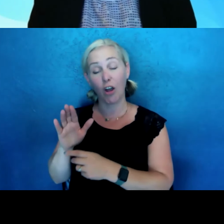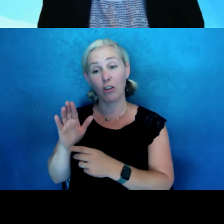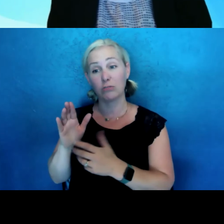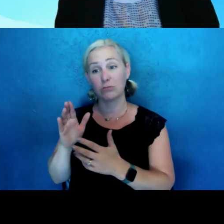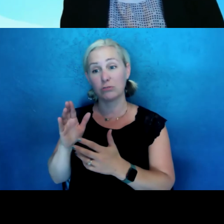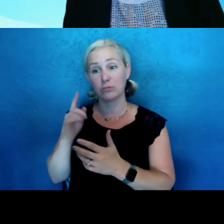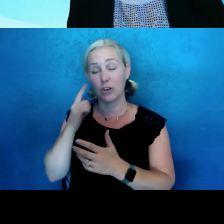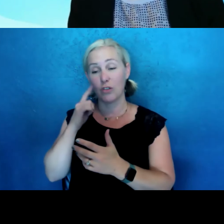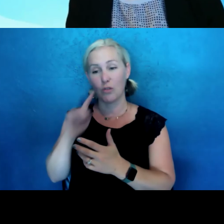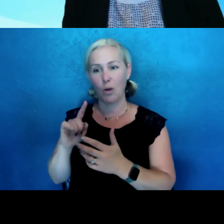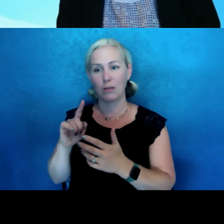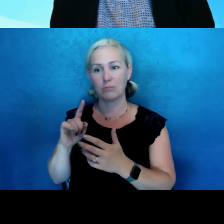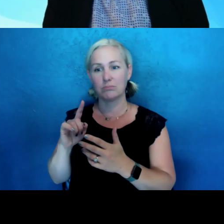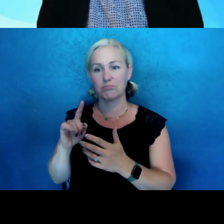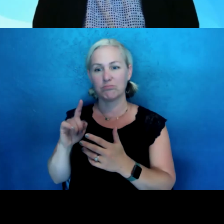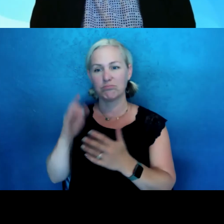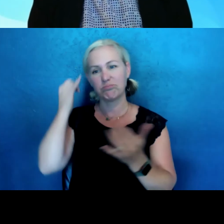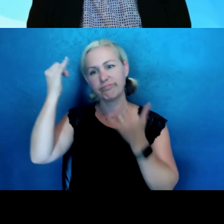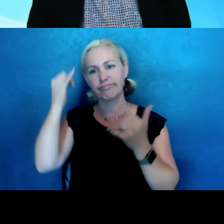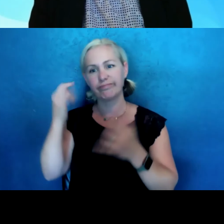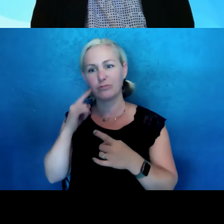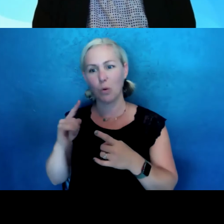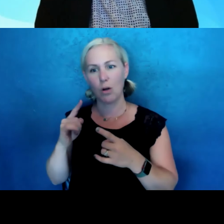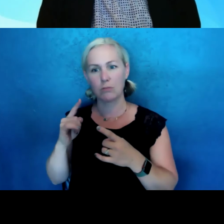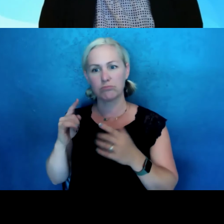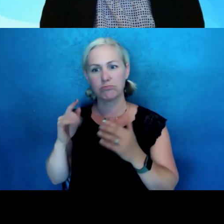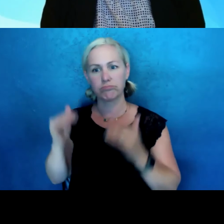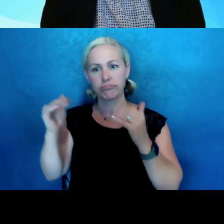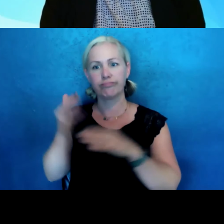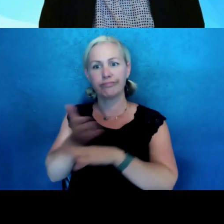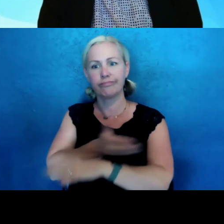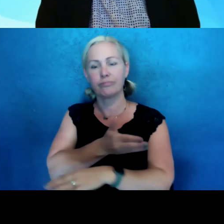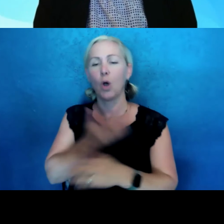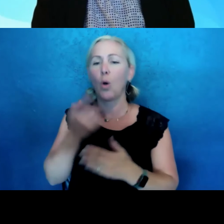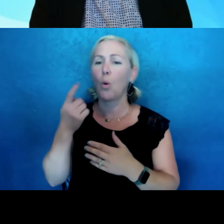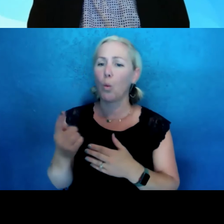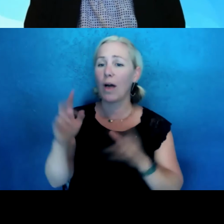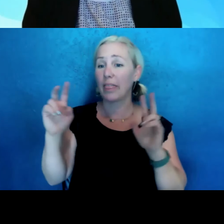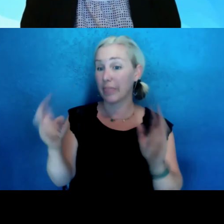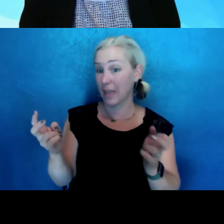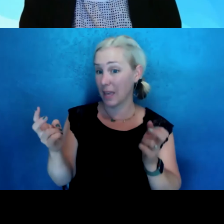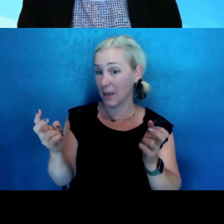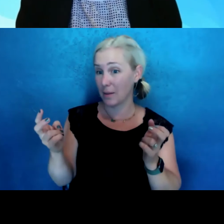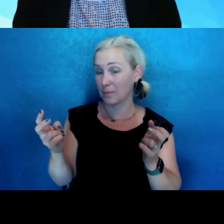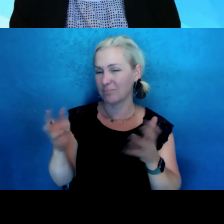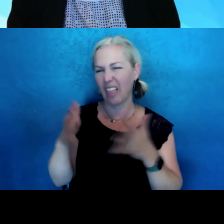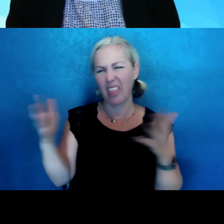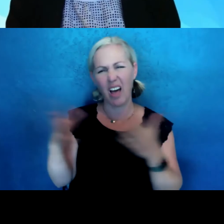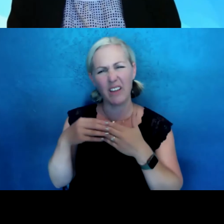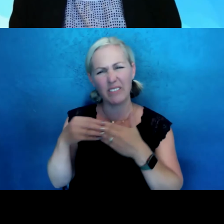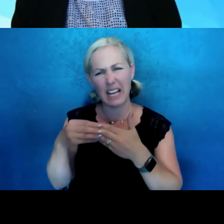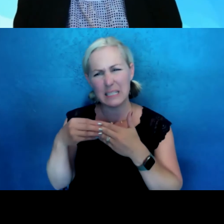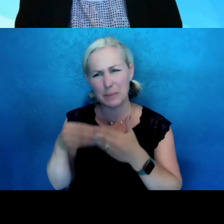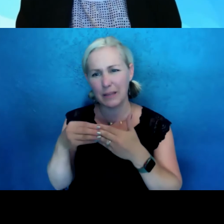that to the resource page so you can take a look at it. One theme I'll just call out is there were a lot of flexibilities that were granted